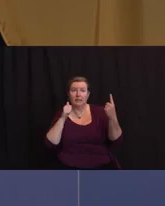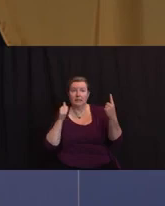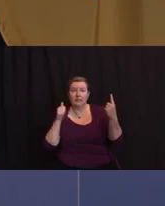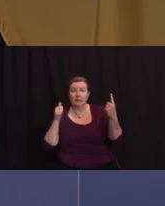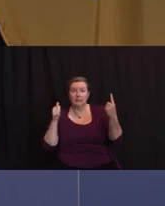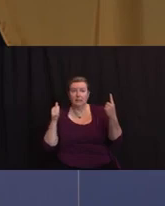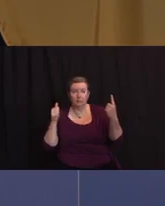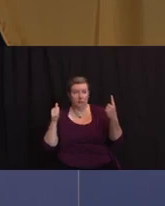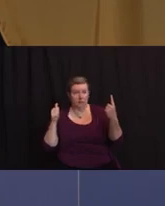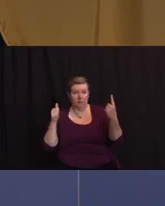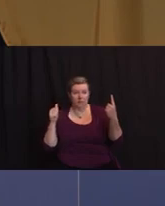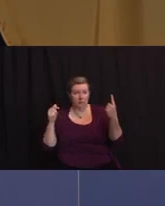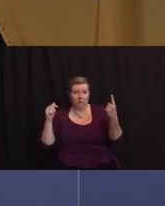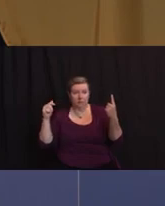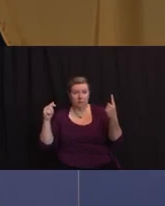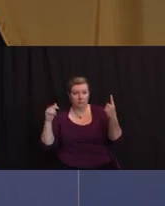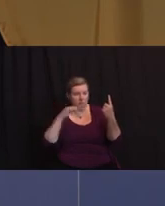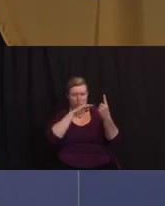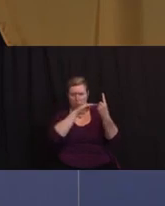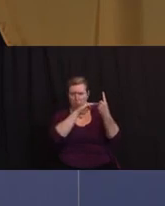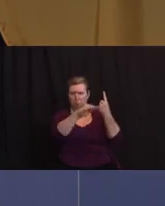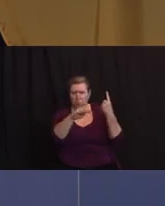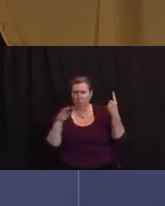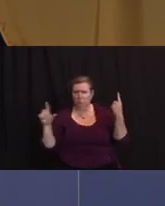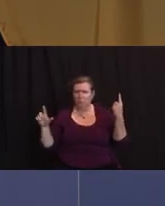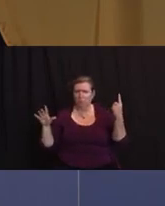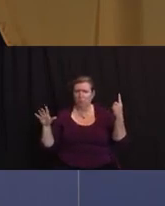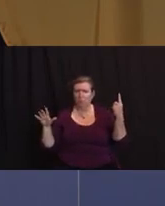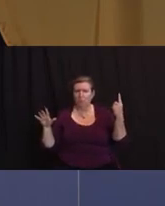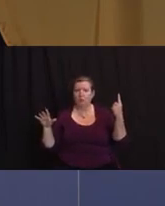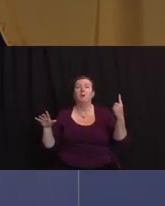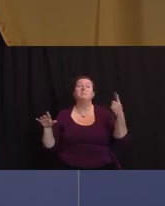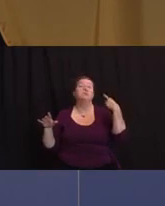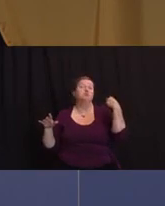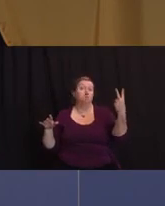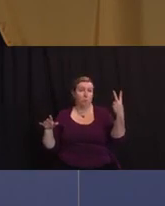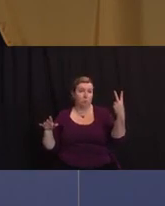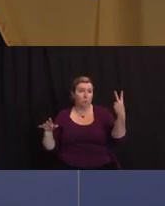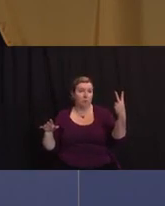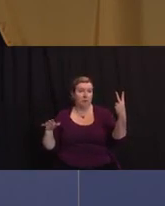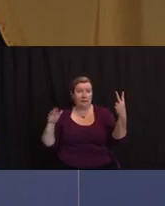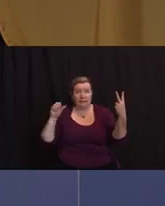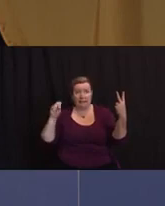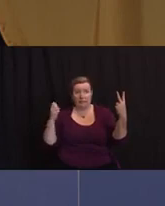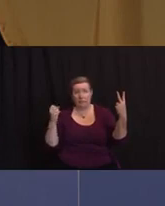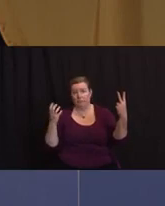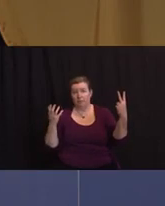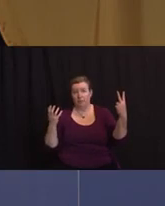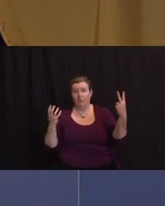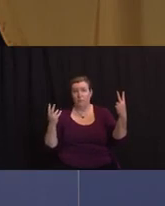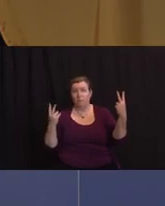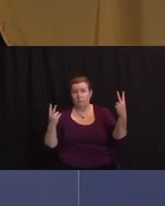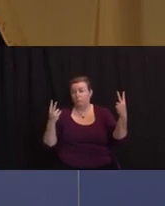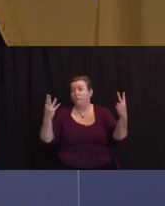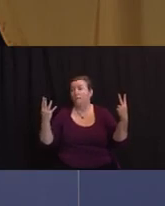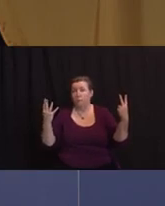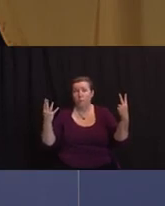at 1. Or it could be 2 and the cases could be 2 one day and 4 the next, in which case they're